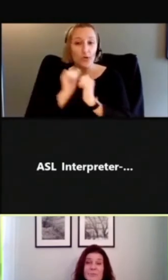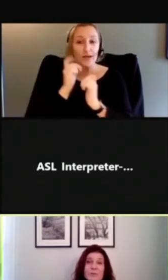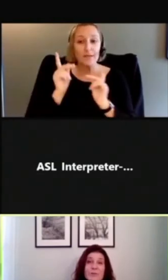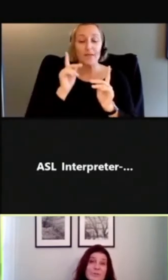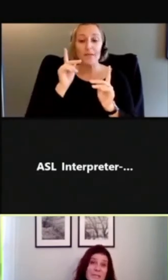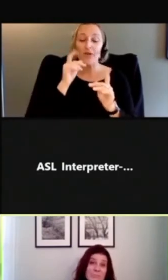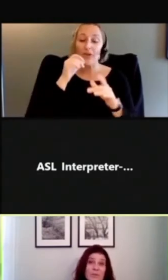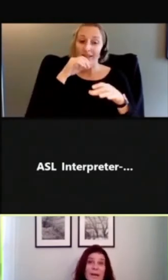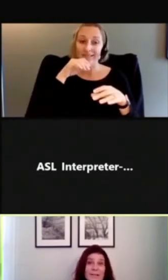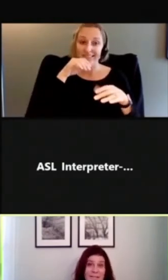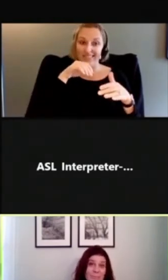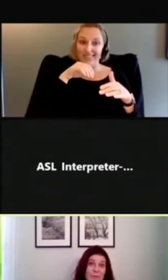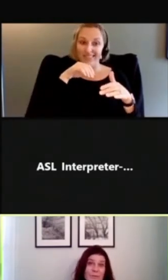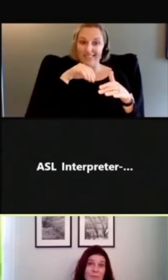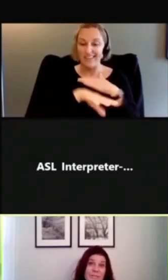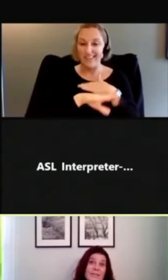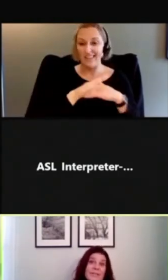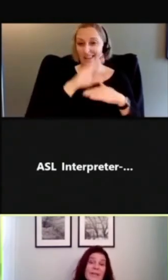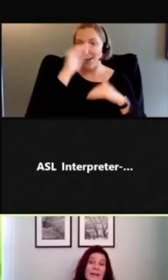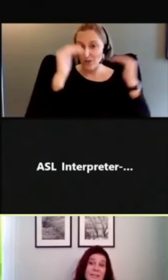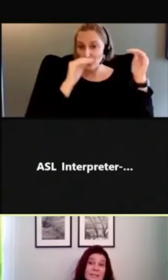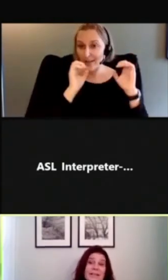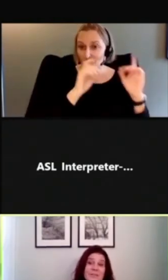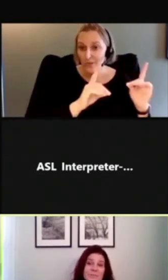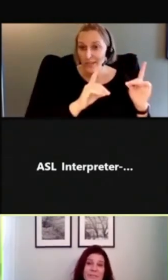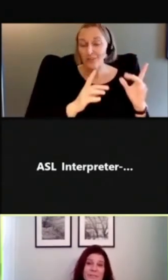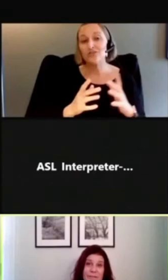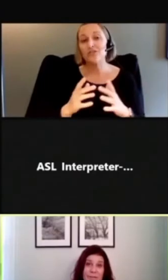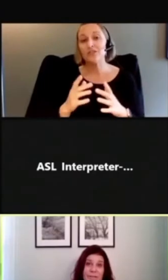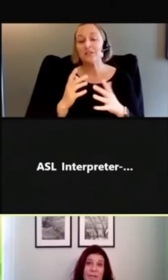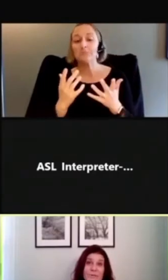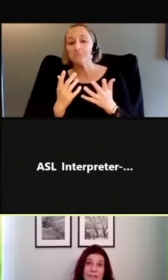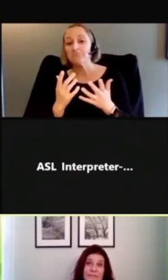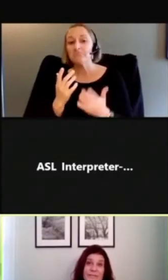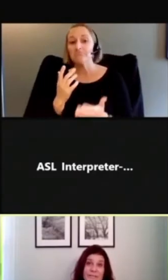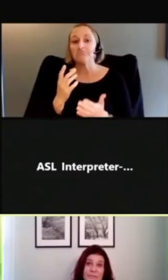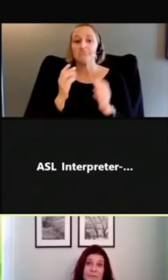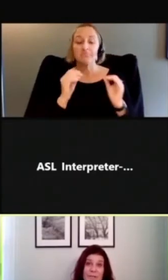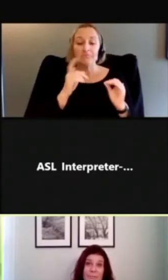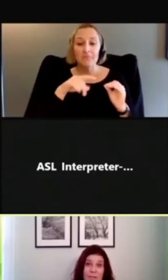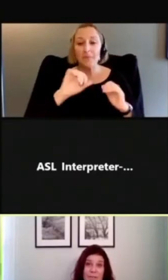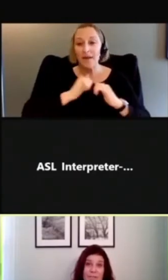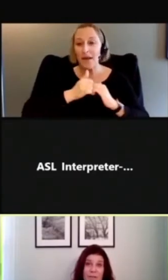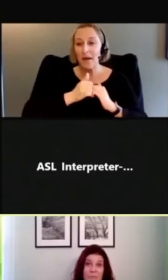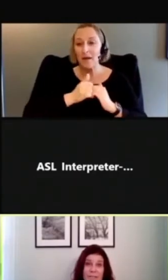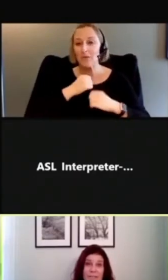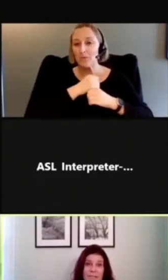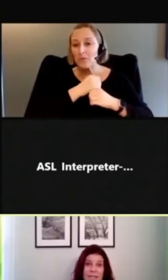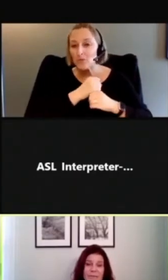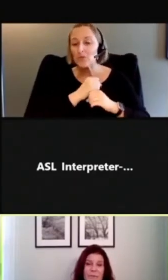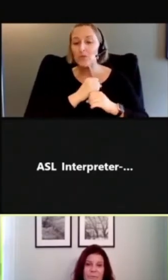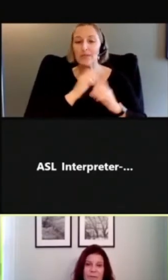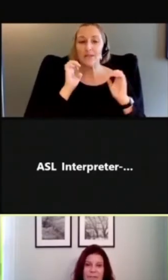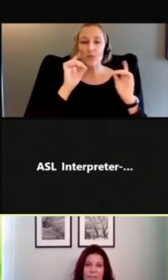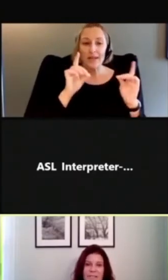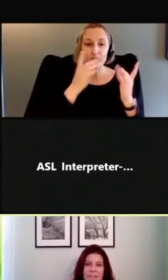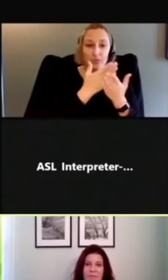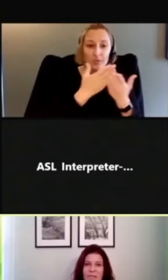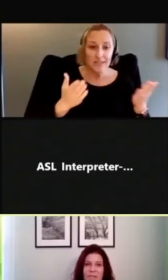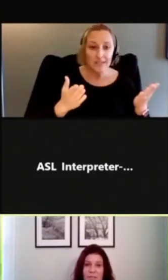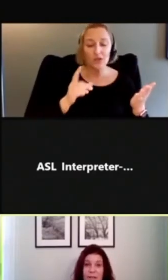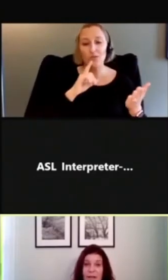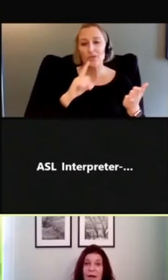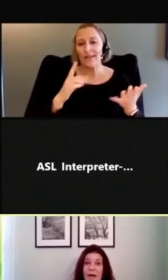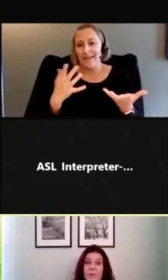of producing products, producing educational materials that are relevant to different communities. So really it's kind of a win-win in